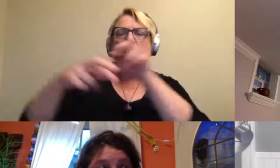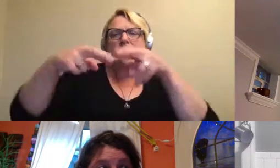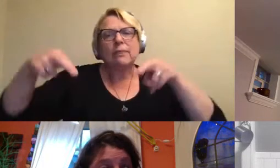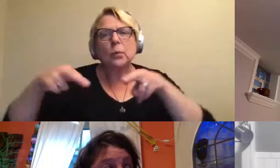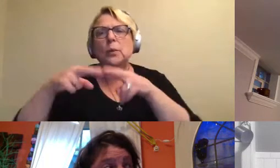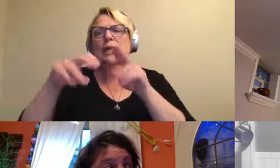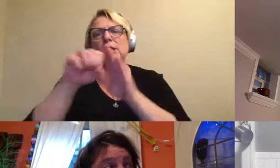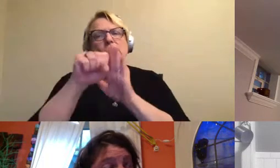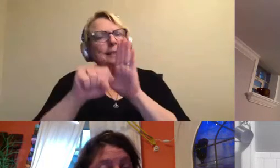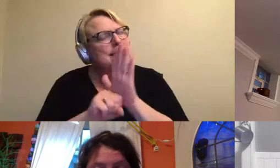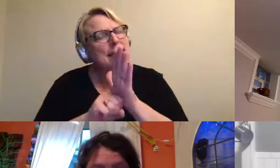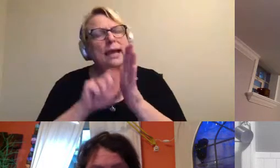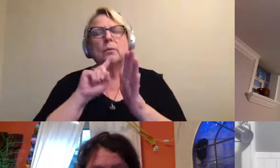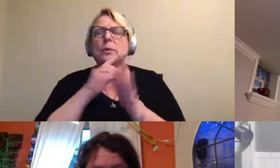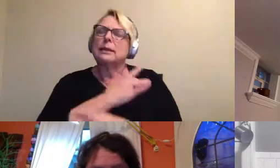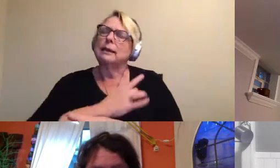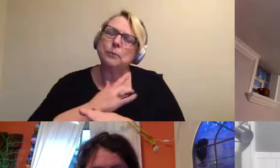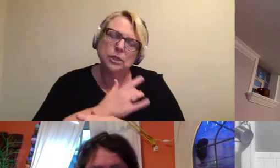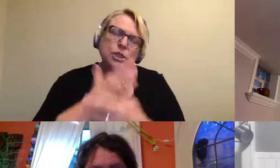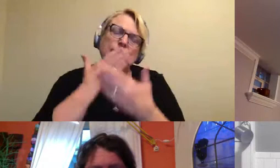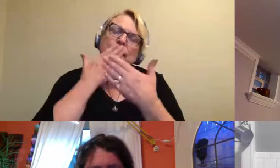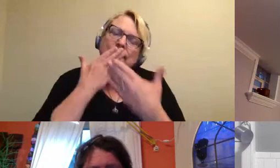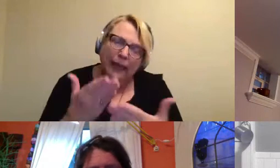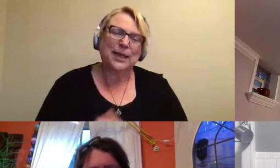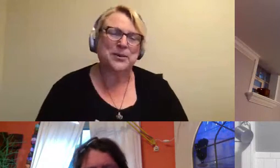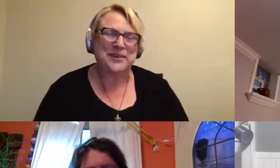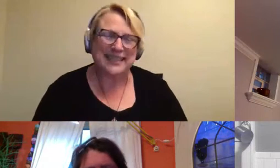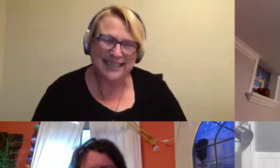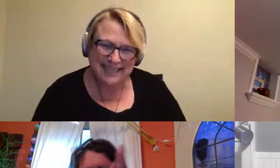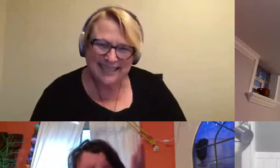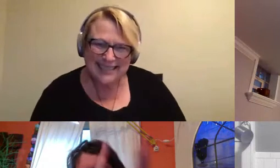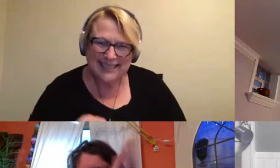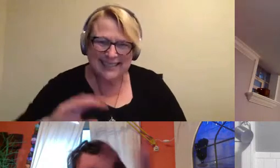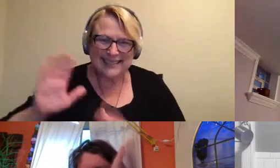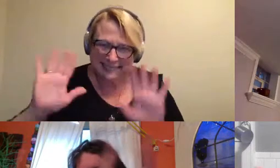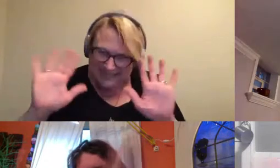are very much appreciated. So thank you. Well,